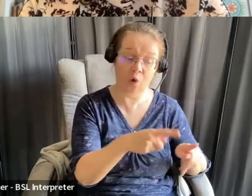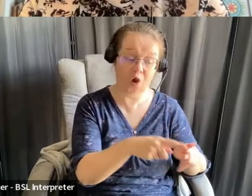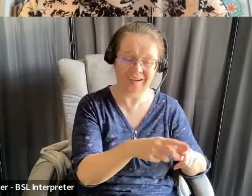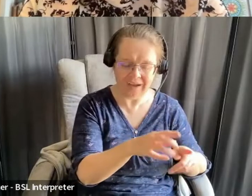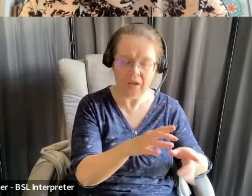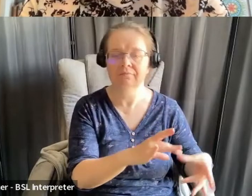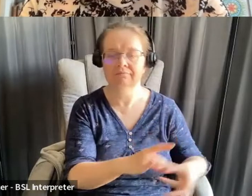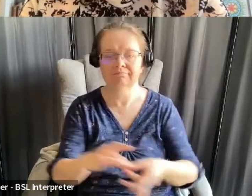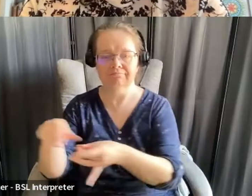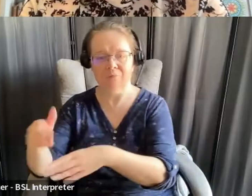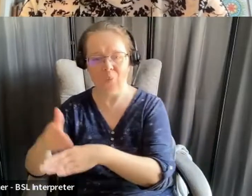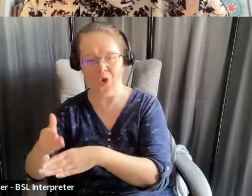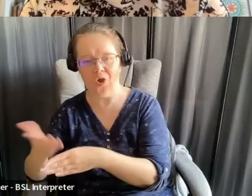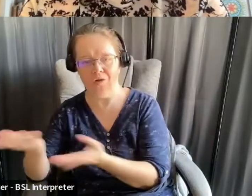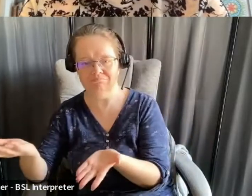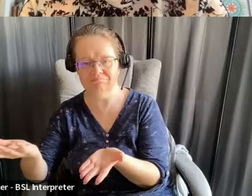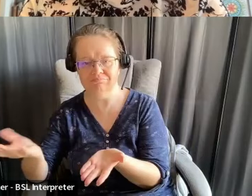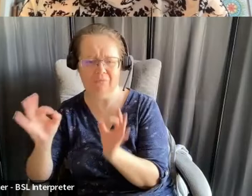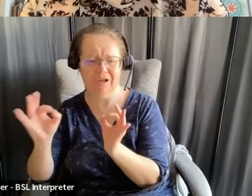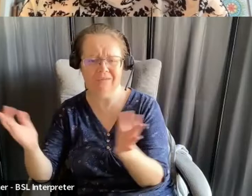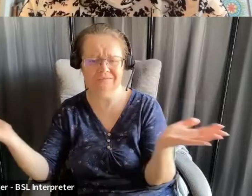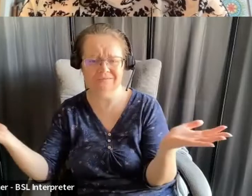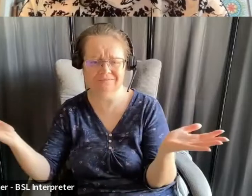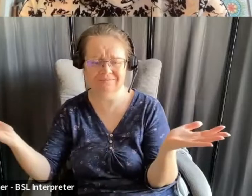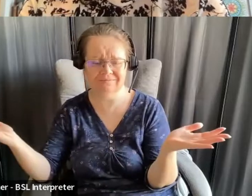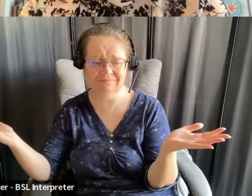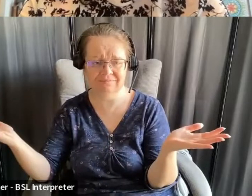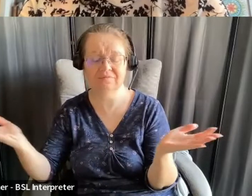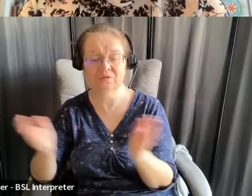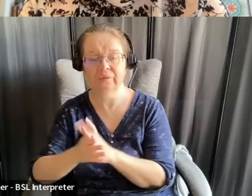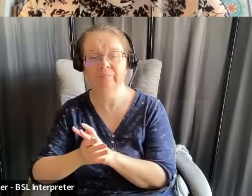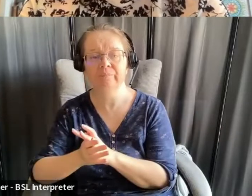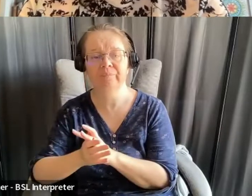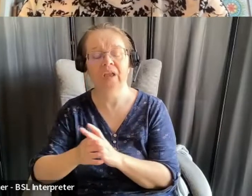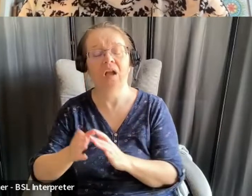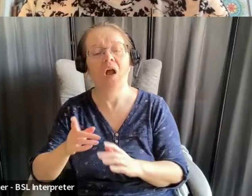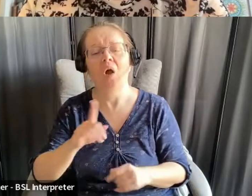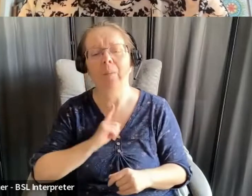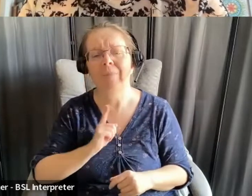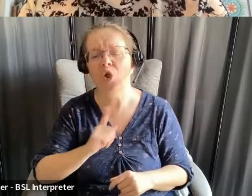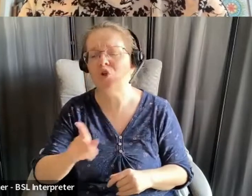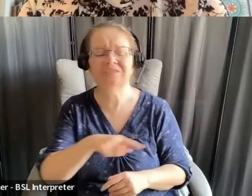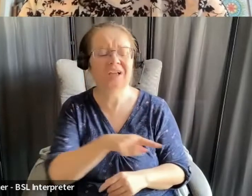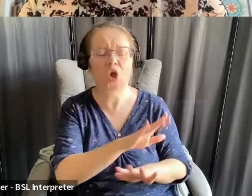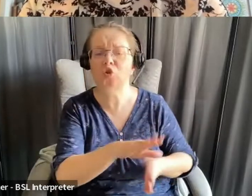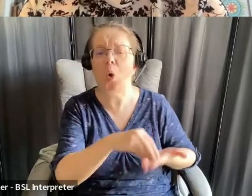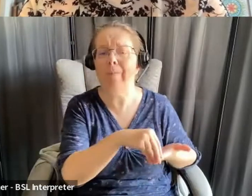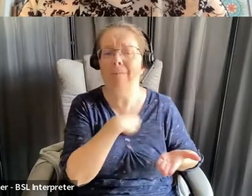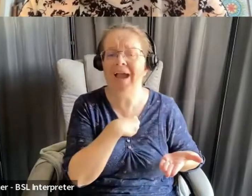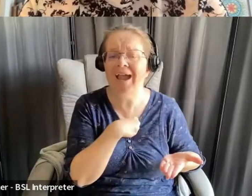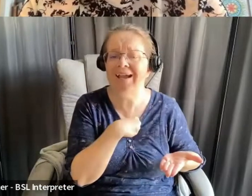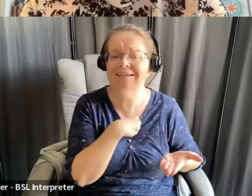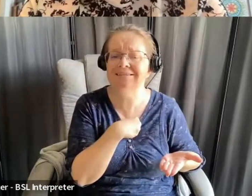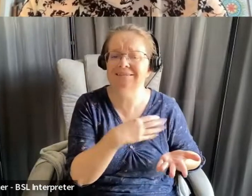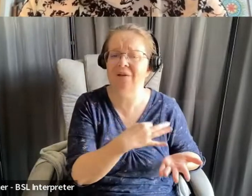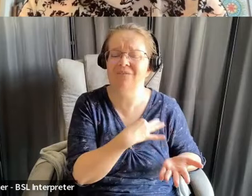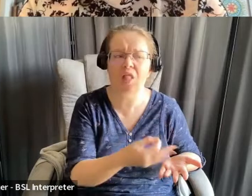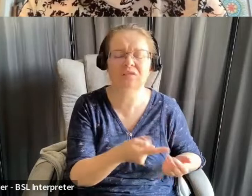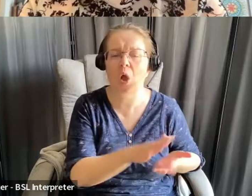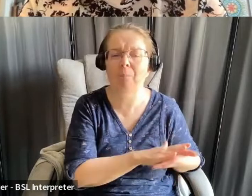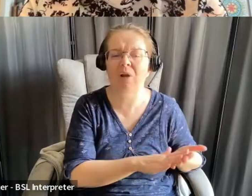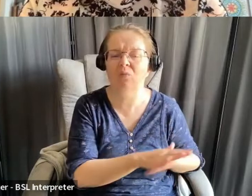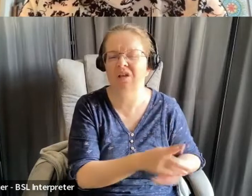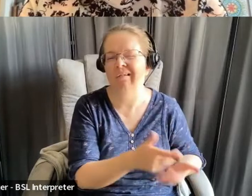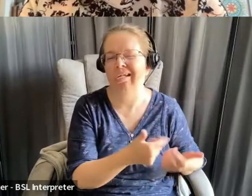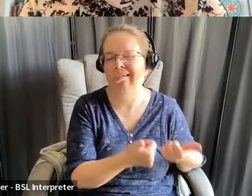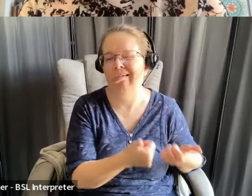directly related to that new job they wanted to go into. Just because it's not paid does not mean it is not